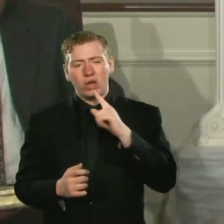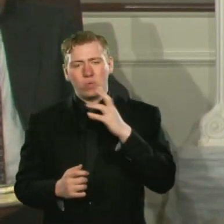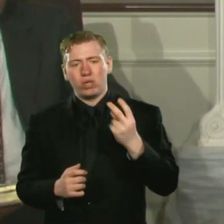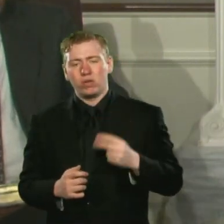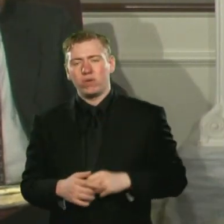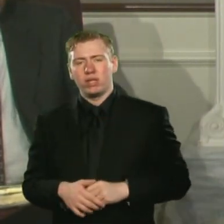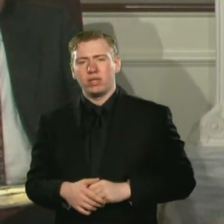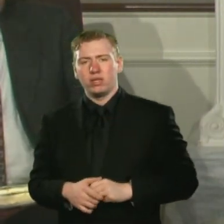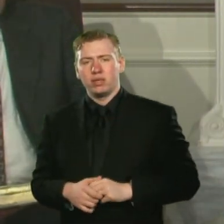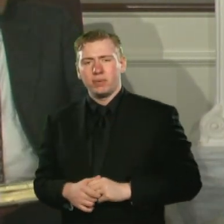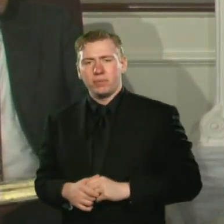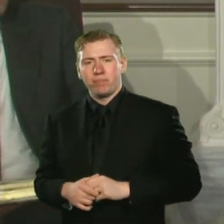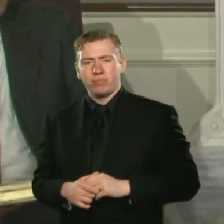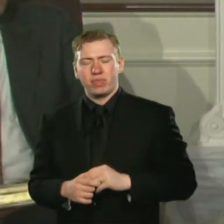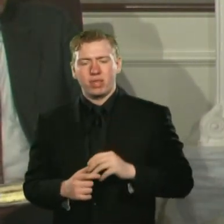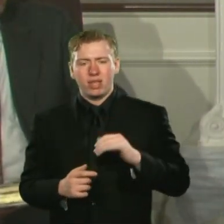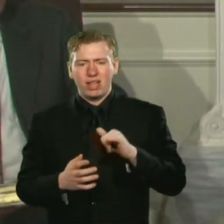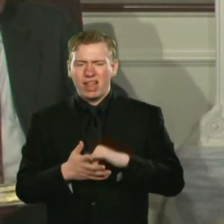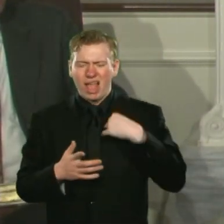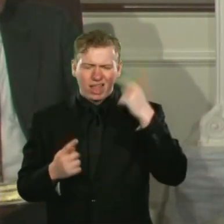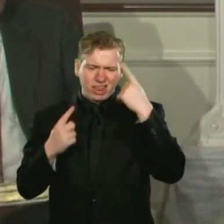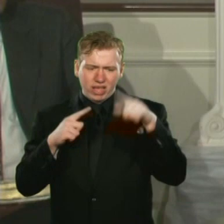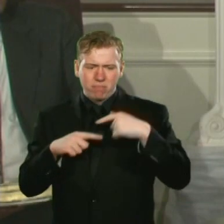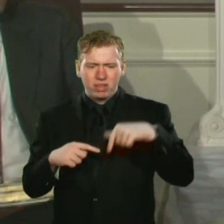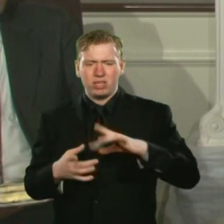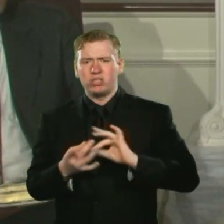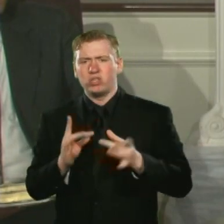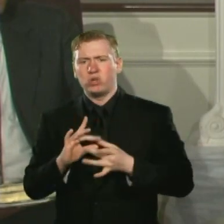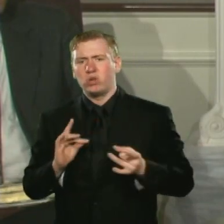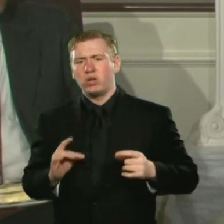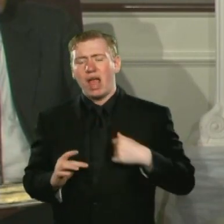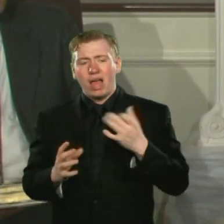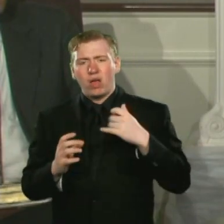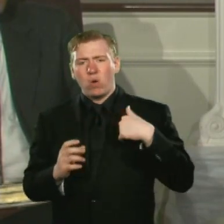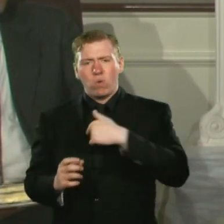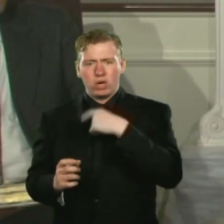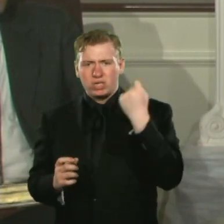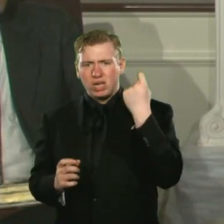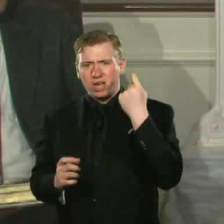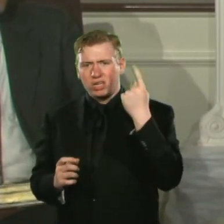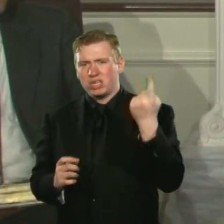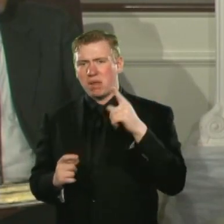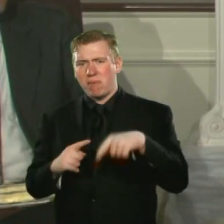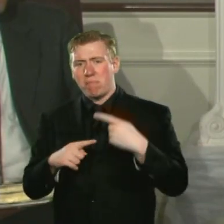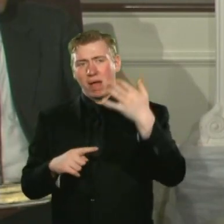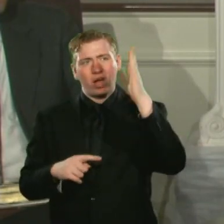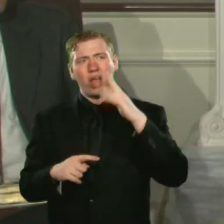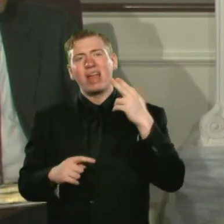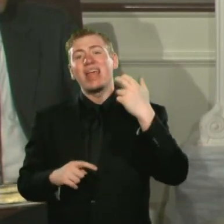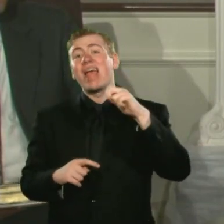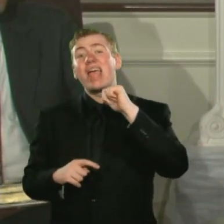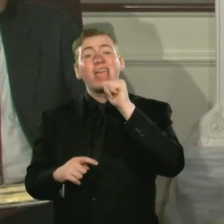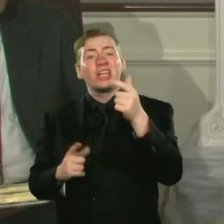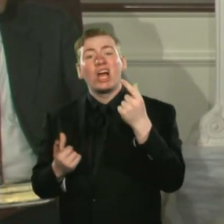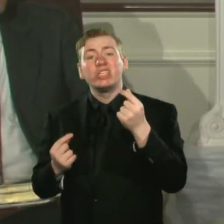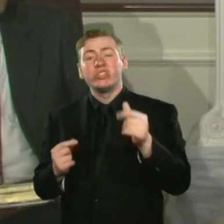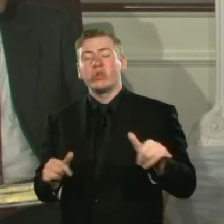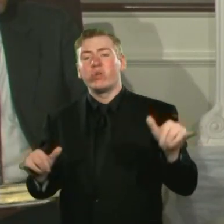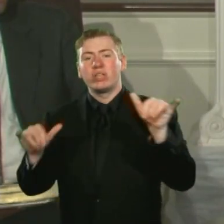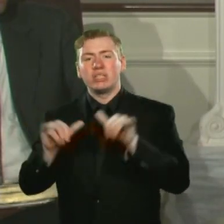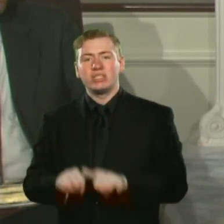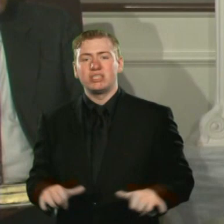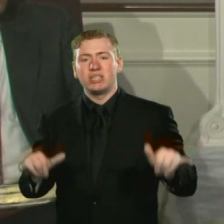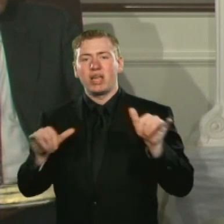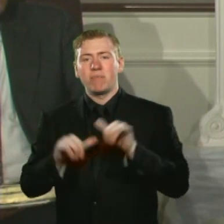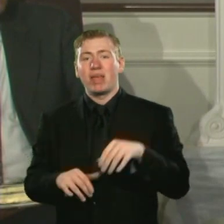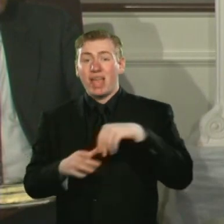quickly, as I think about this story, I want us to understand something about God. He doesn't do the same thing